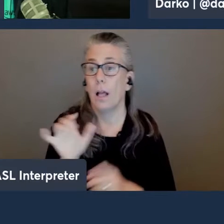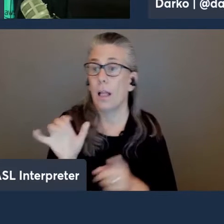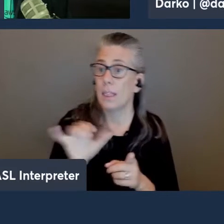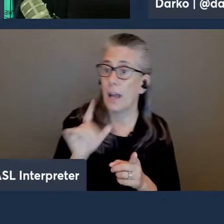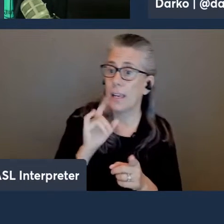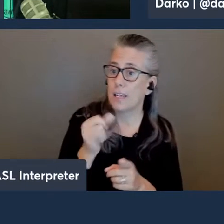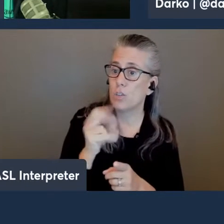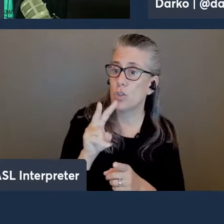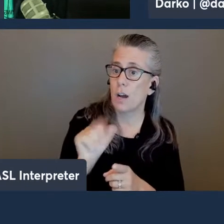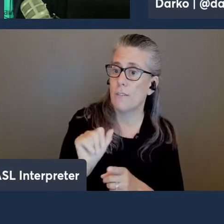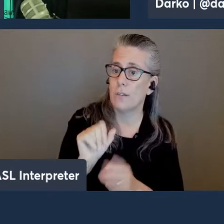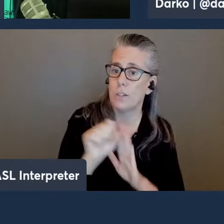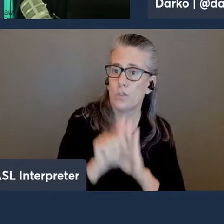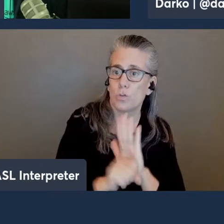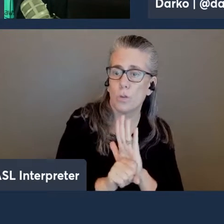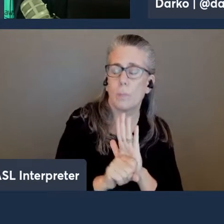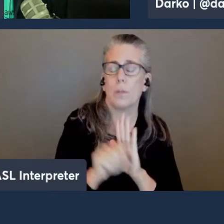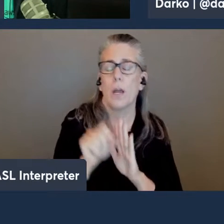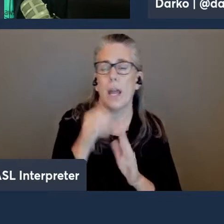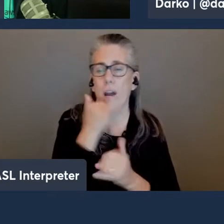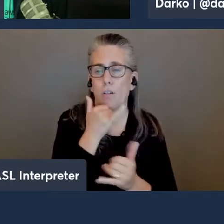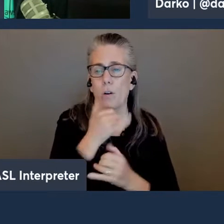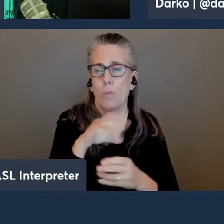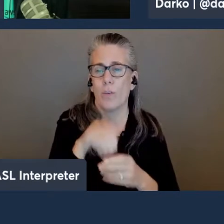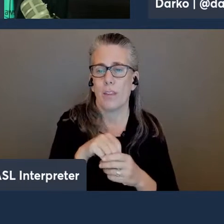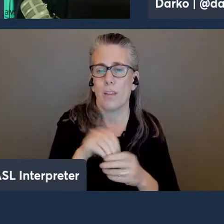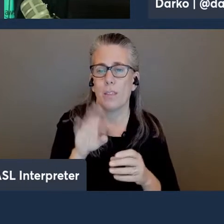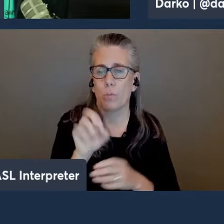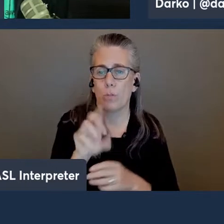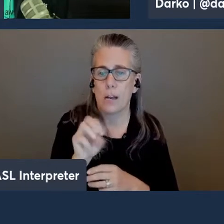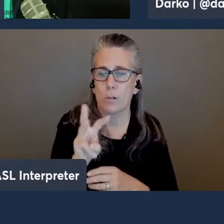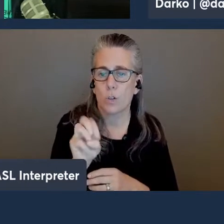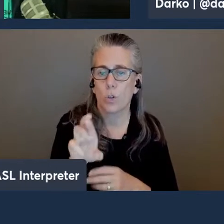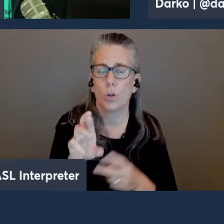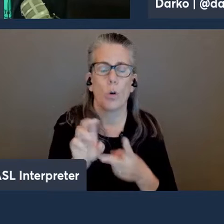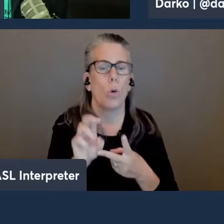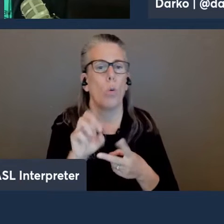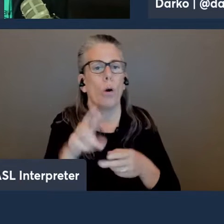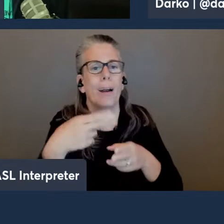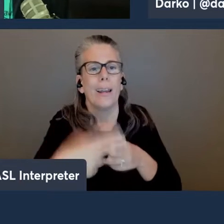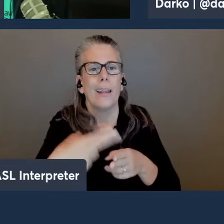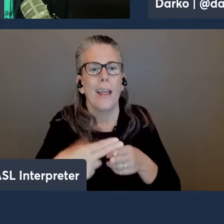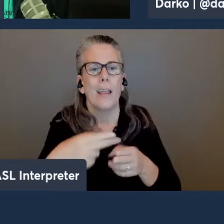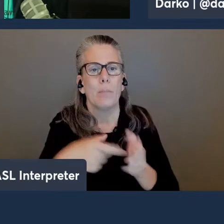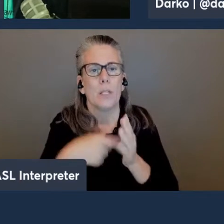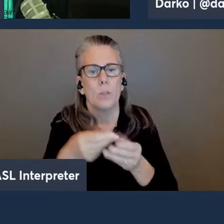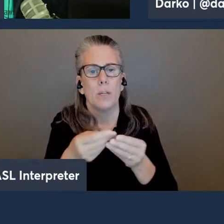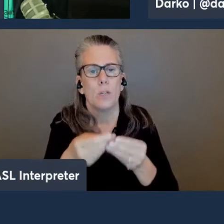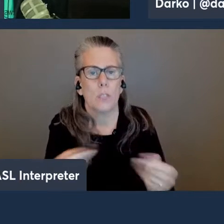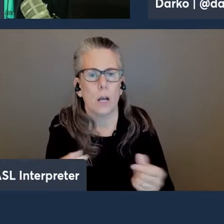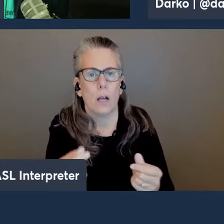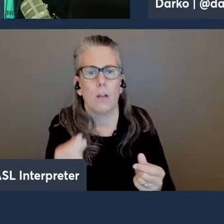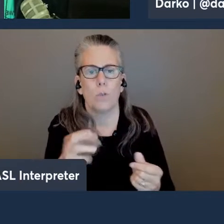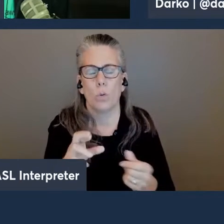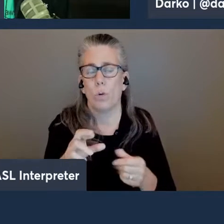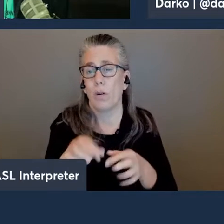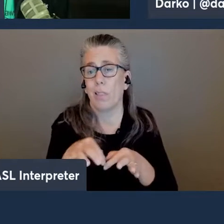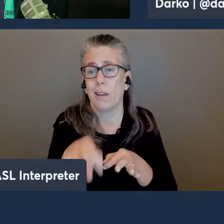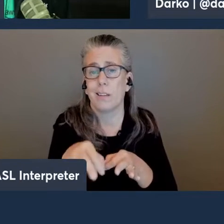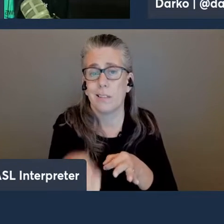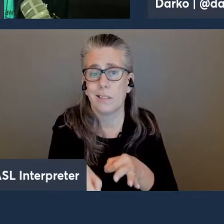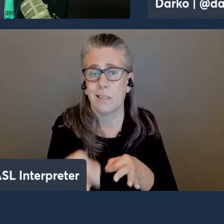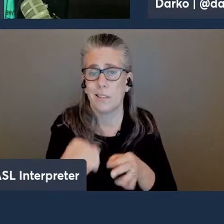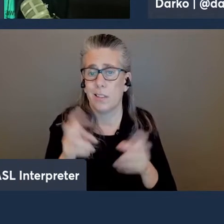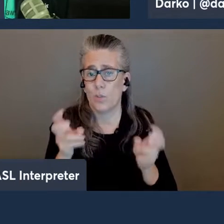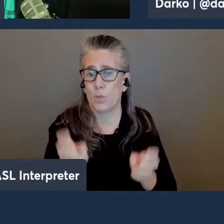browser or when a name can't be resolved, things like that? That's right, yes. Or when there's latency, for instance? Yeah,